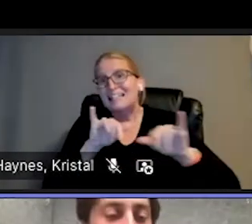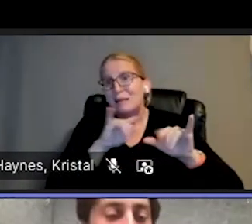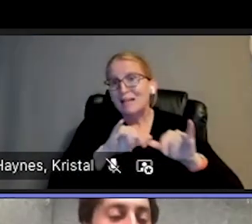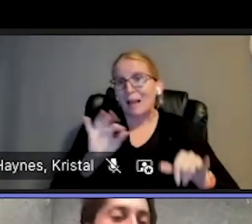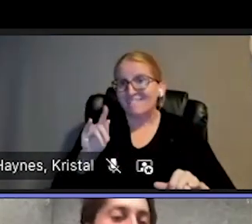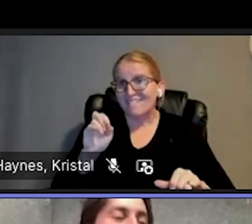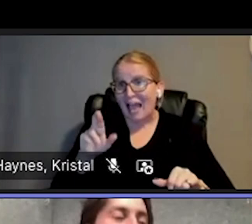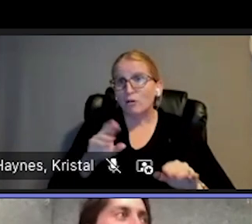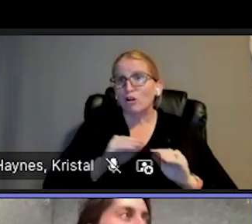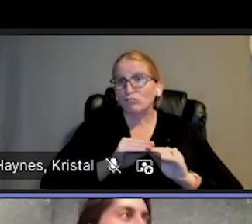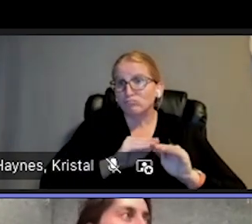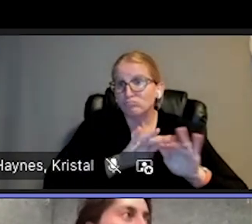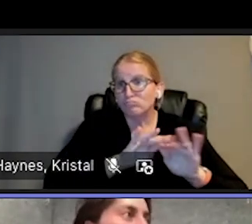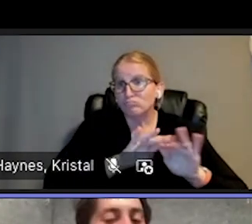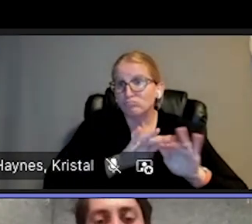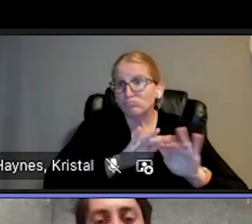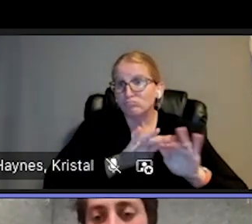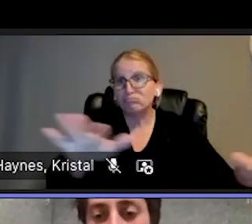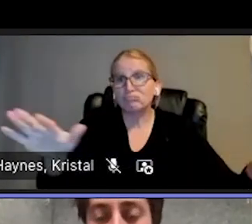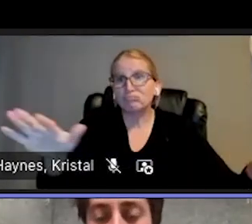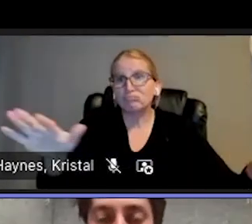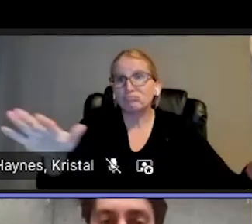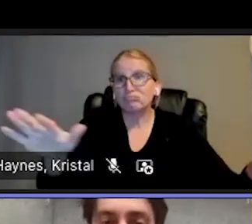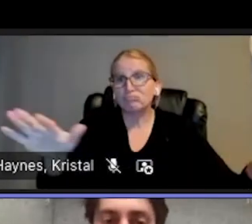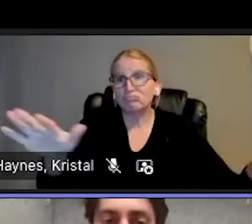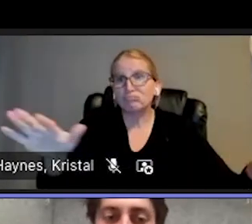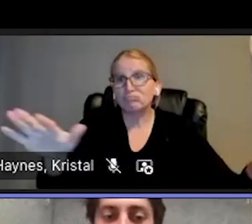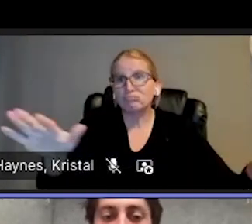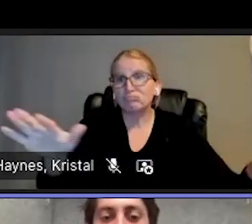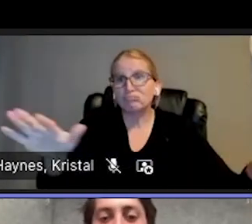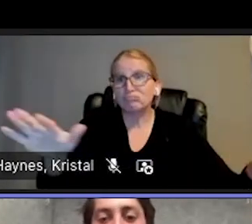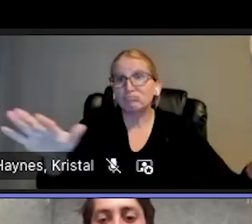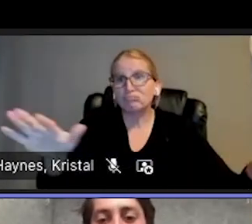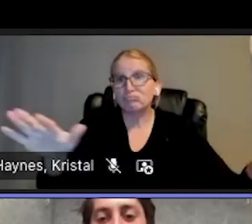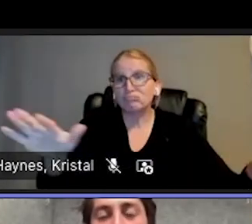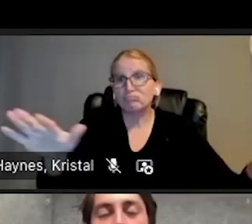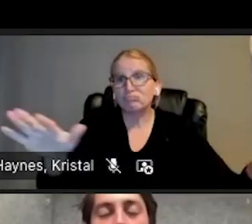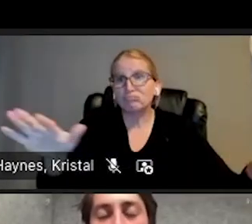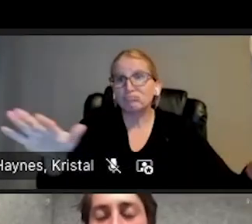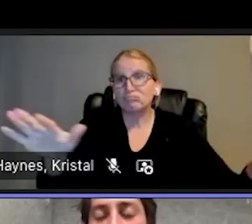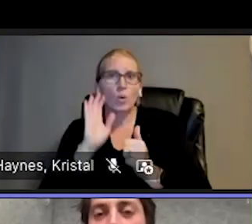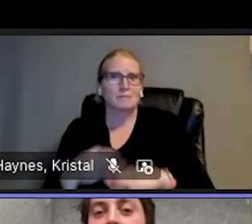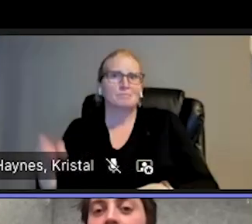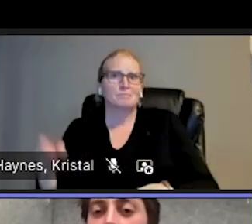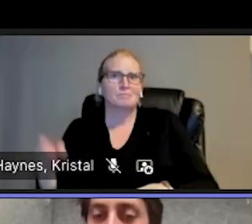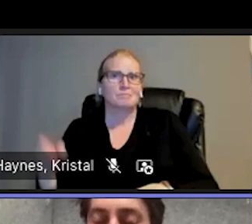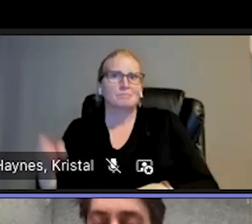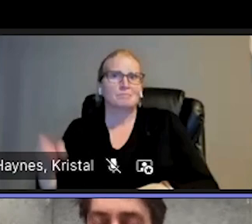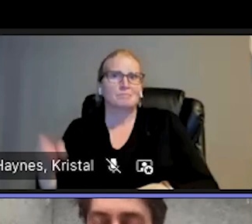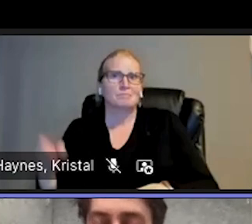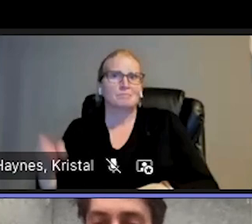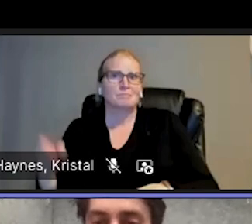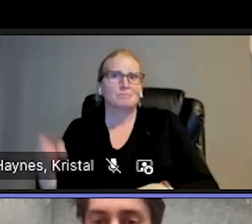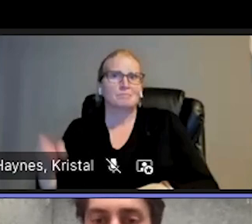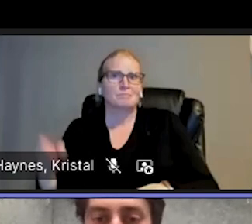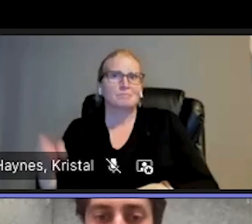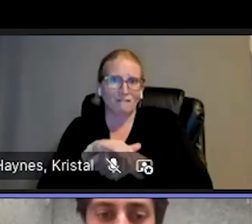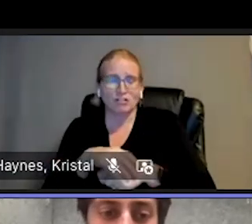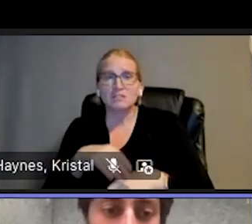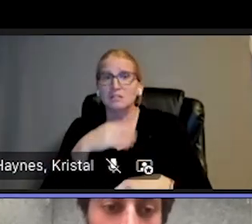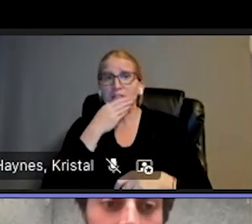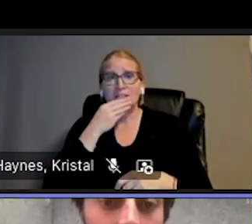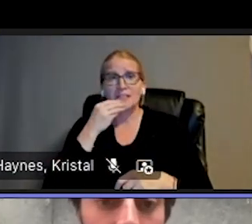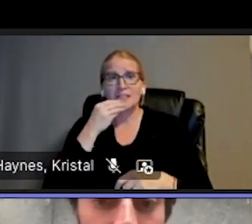So that was a really important finding. You know, you can't efficiently close the entirety of our mobile wireless gaps